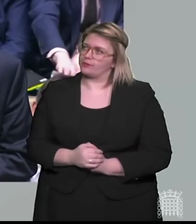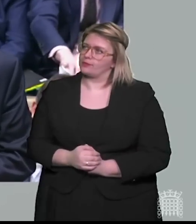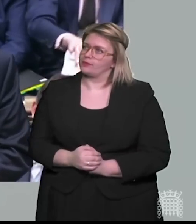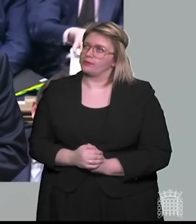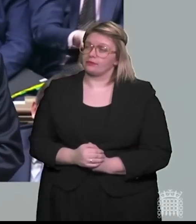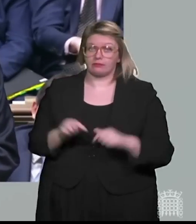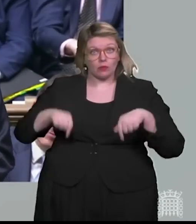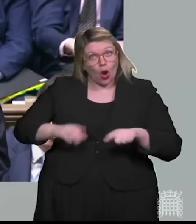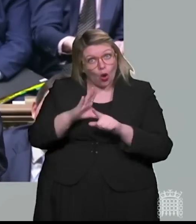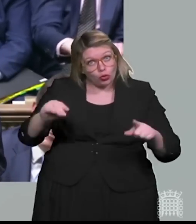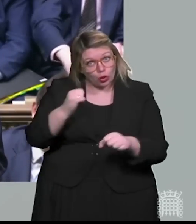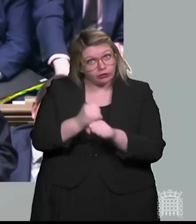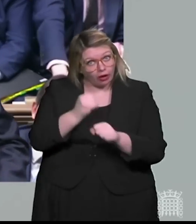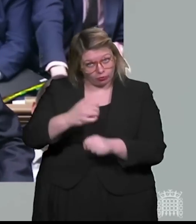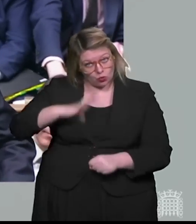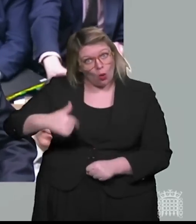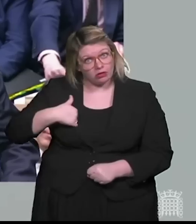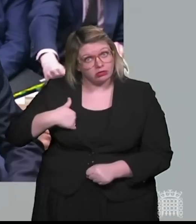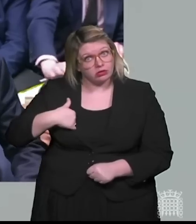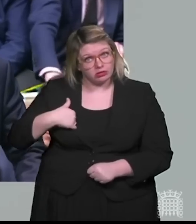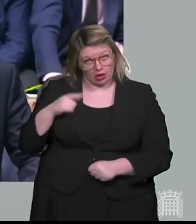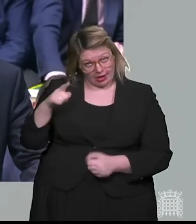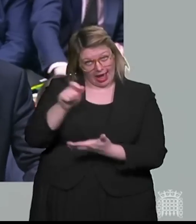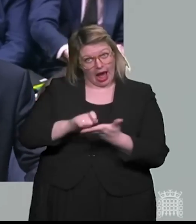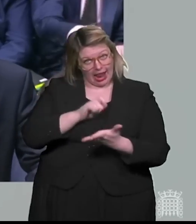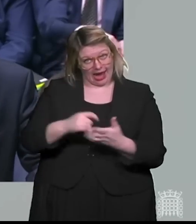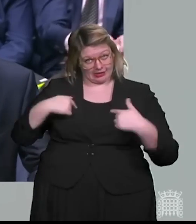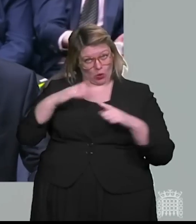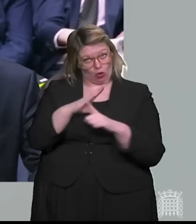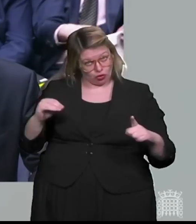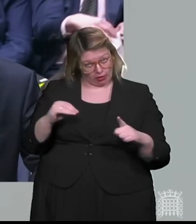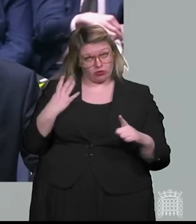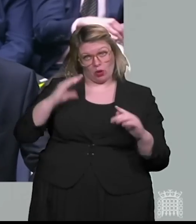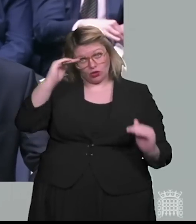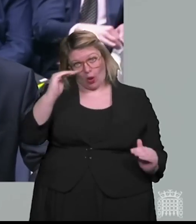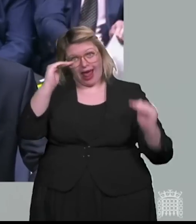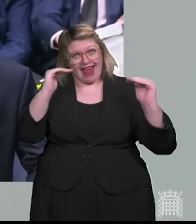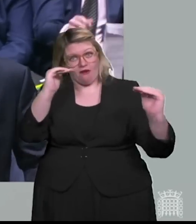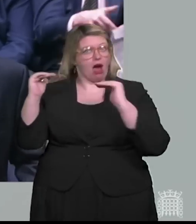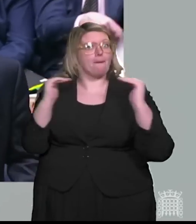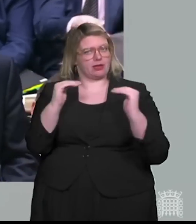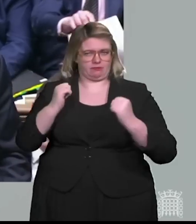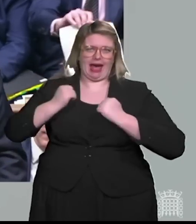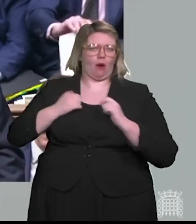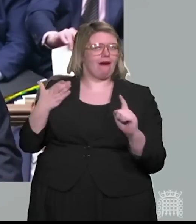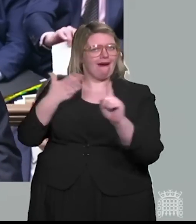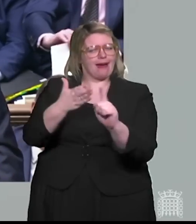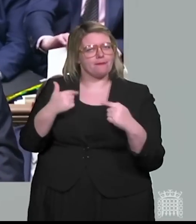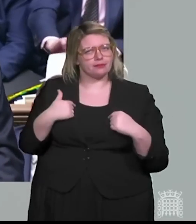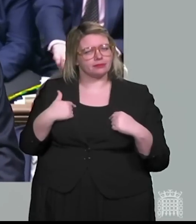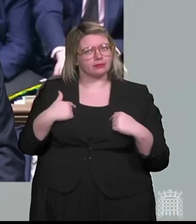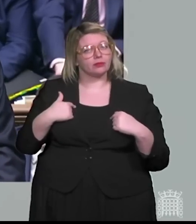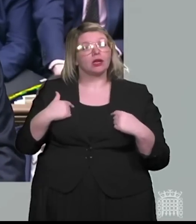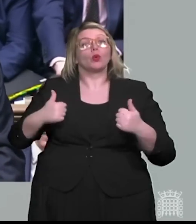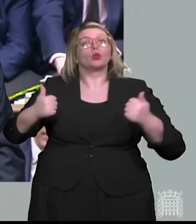This government was elected on a mandate to level up. We have already